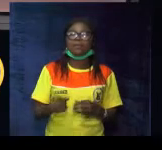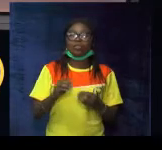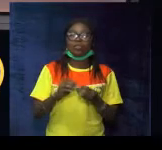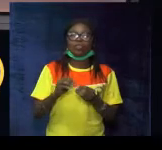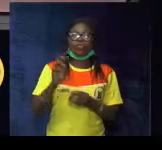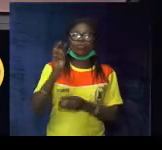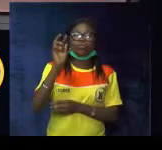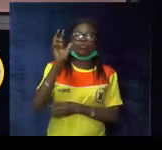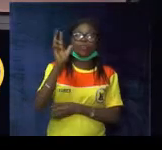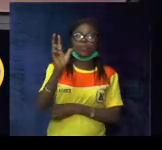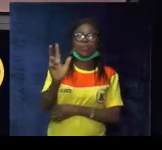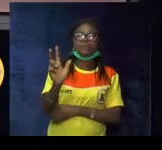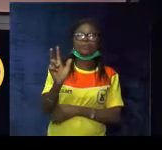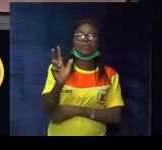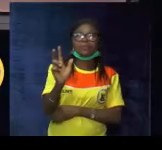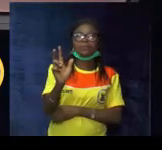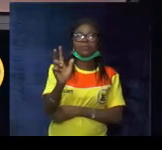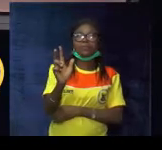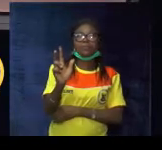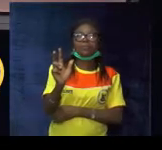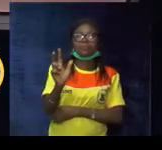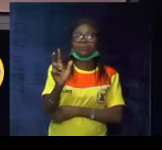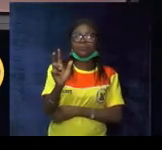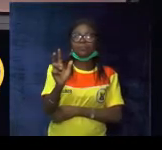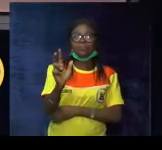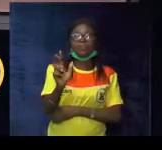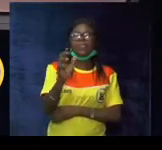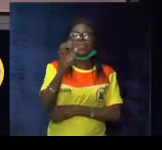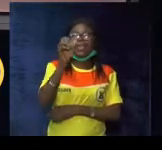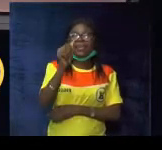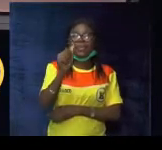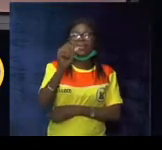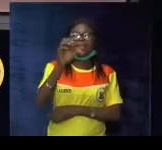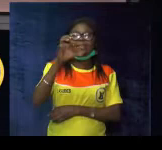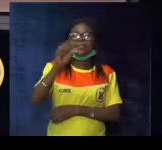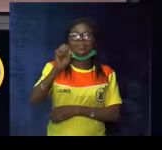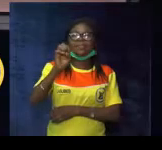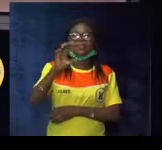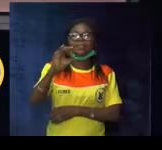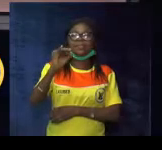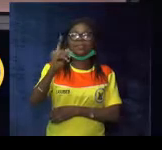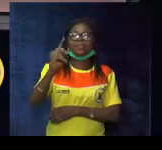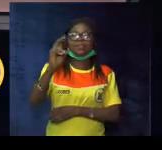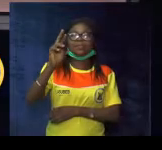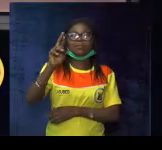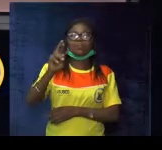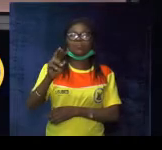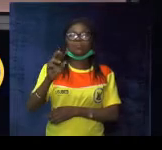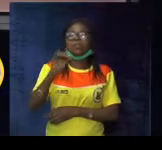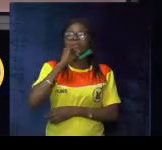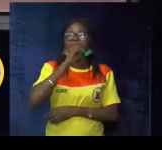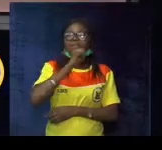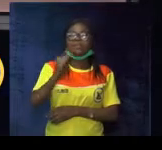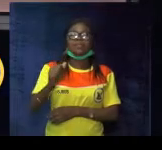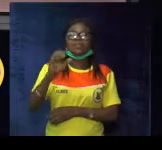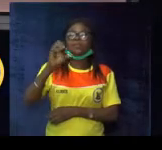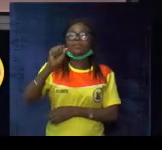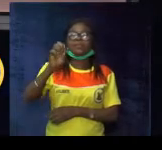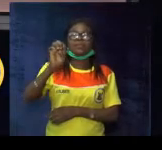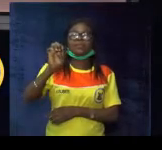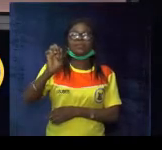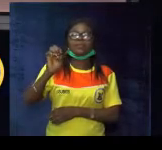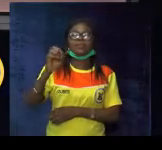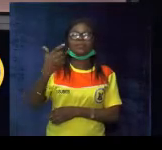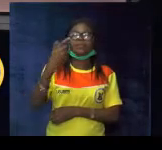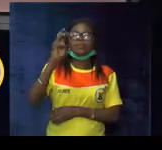a diameter that passes through the center of the circle. Well, a sector is a segment? No.